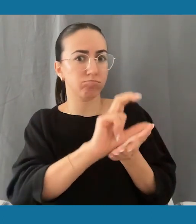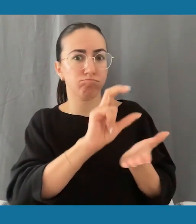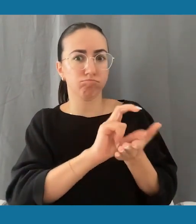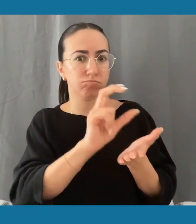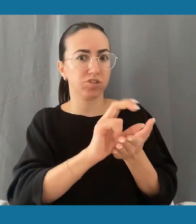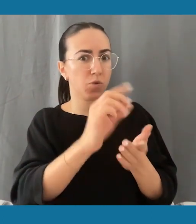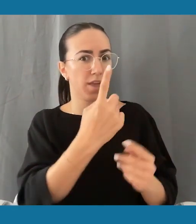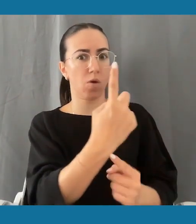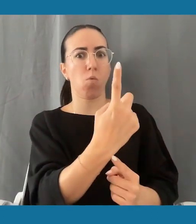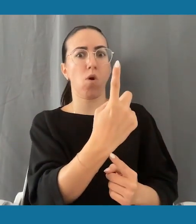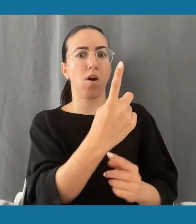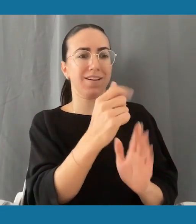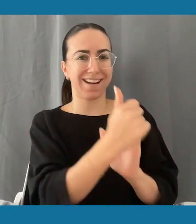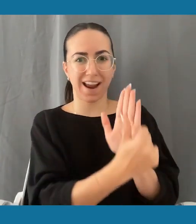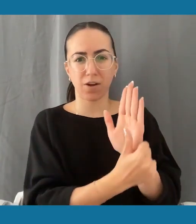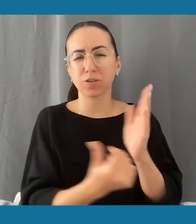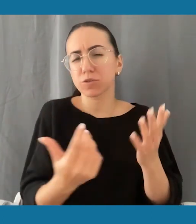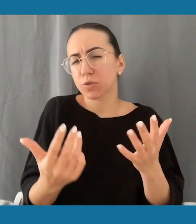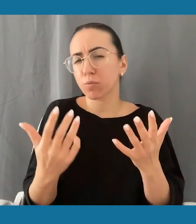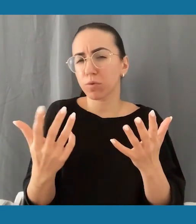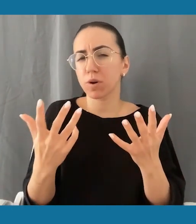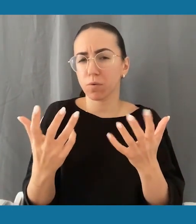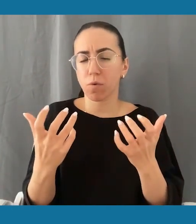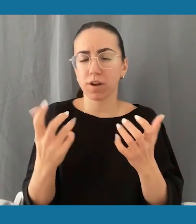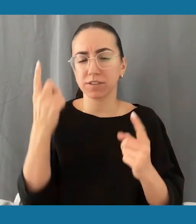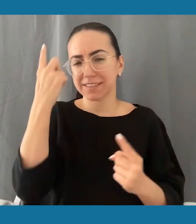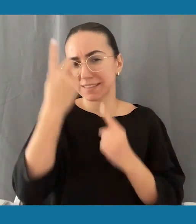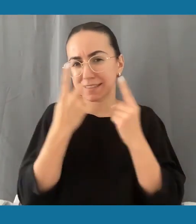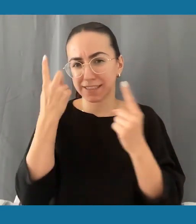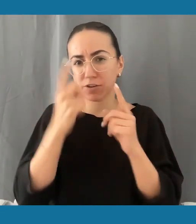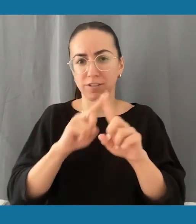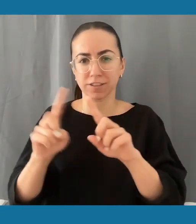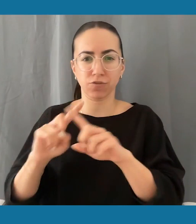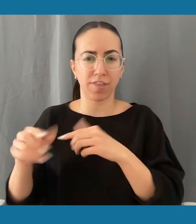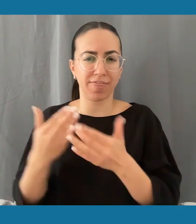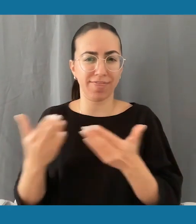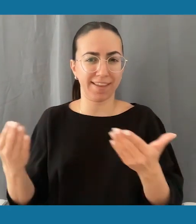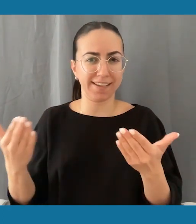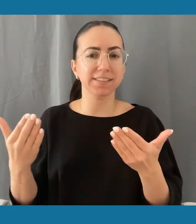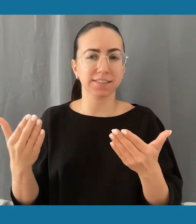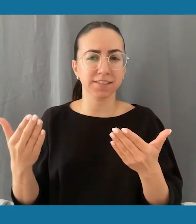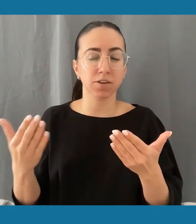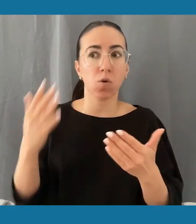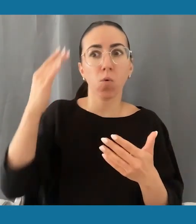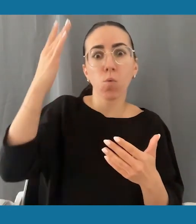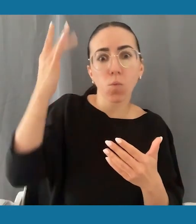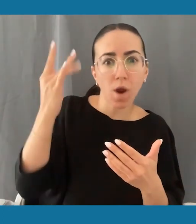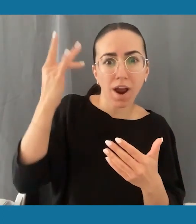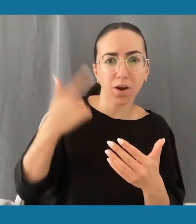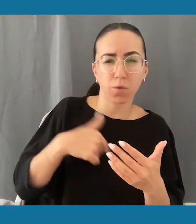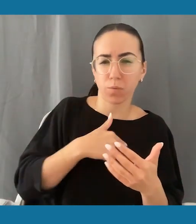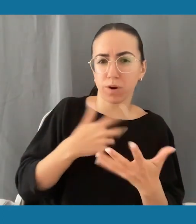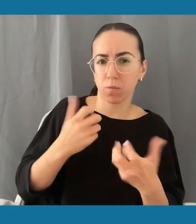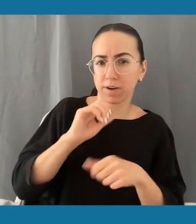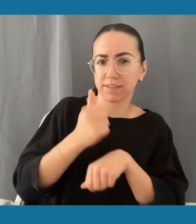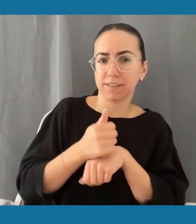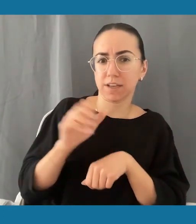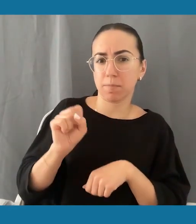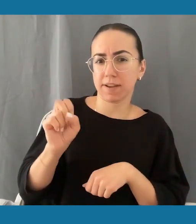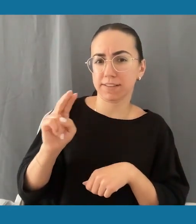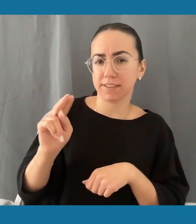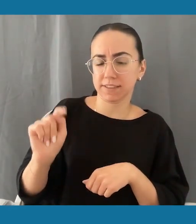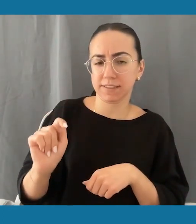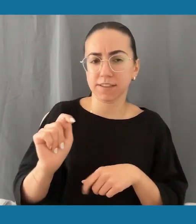want to dive into and consider all the different facts and circumstances as to why we would want to set up multiple trusts, but in